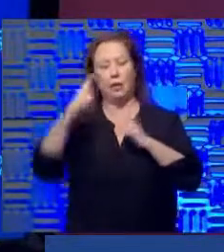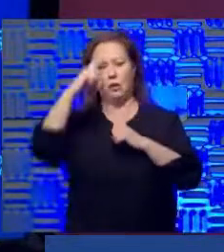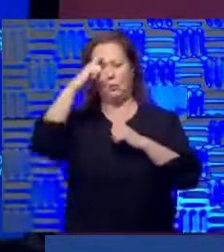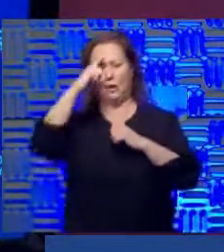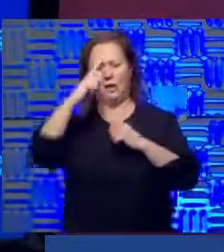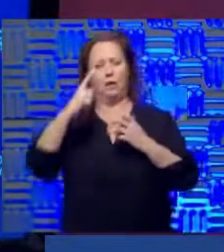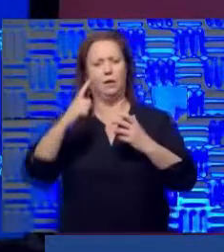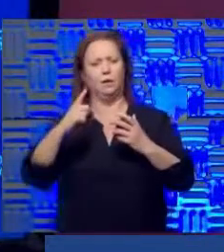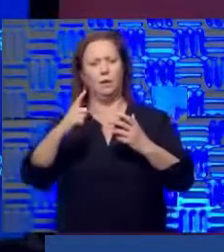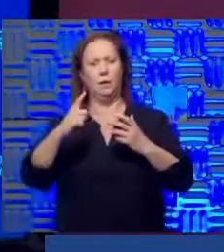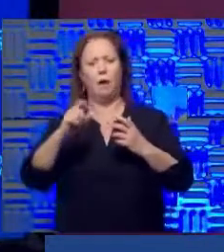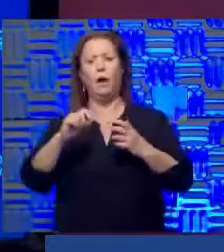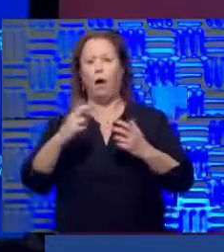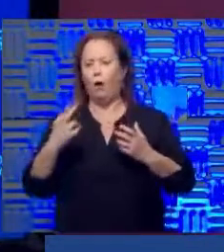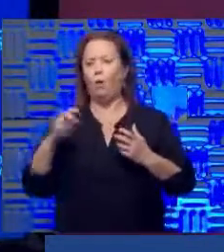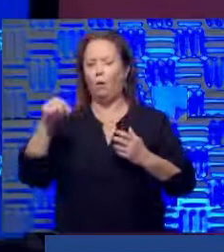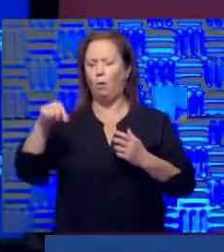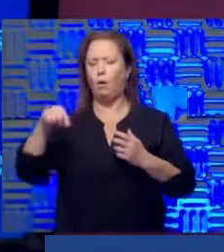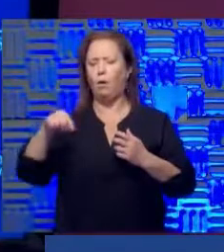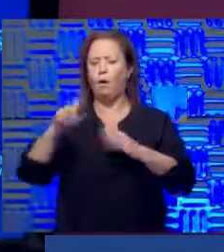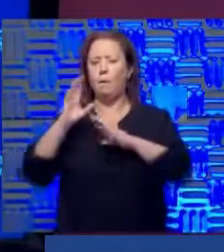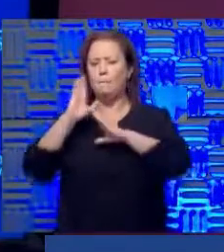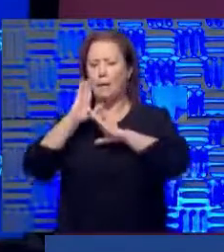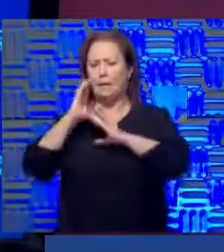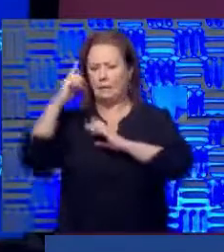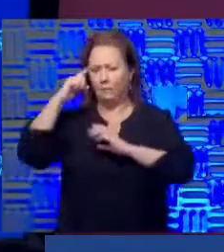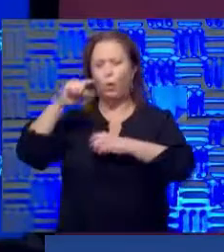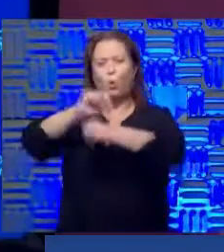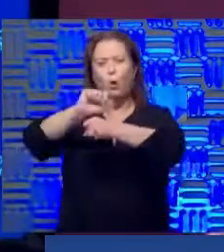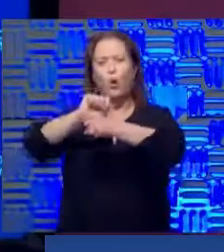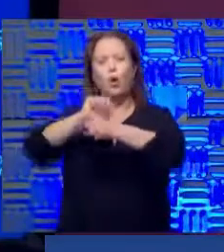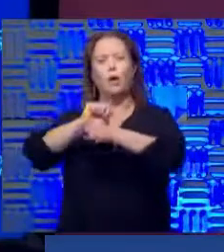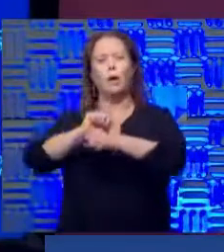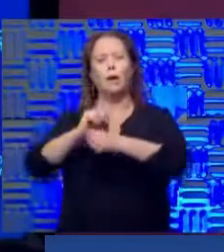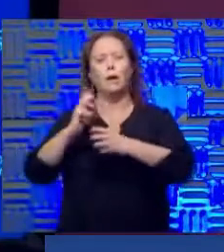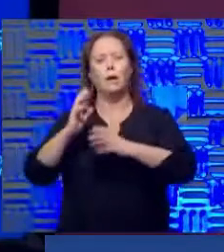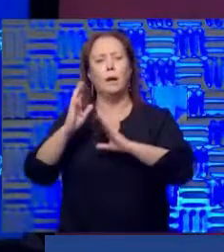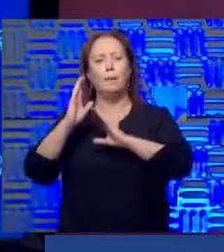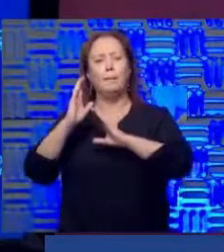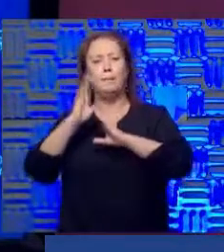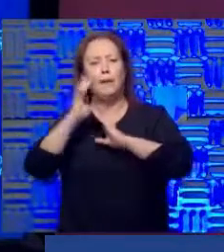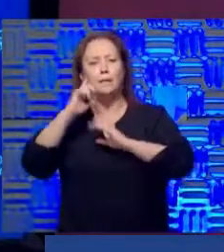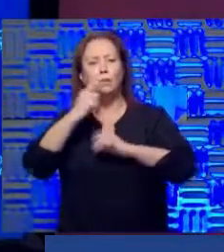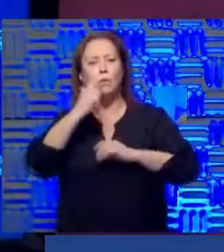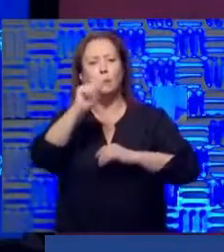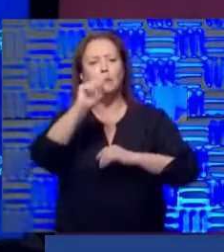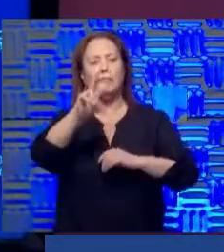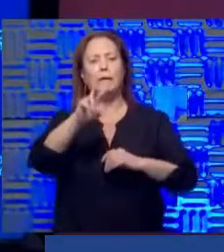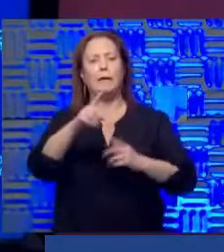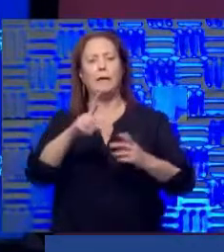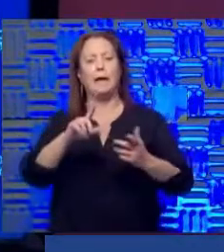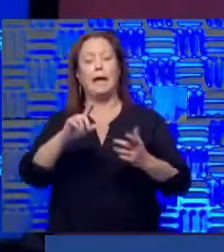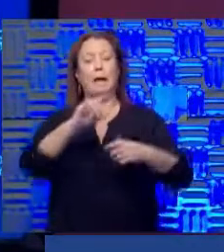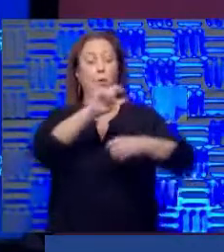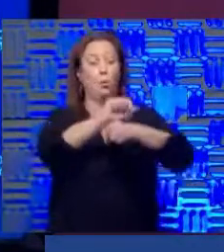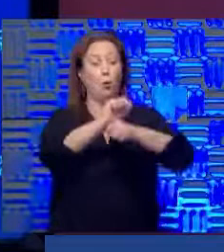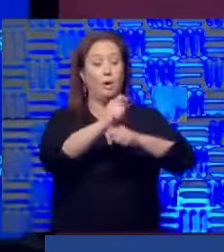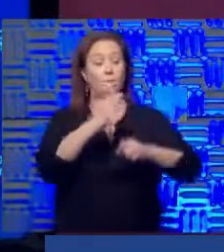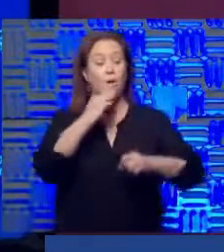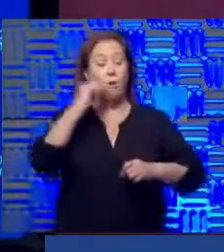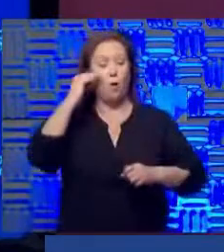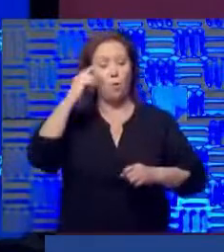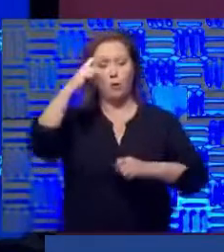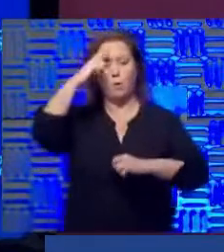thinks, oh, we're here in that place. This is what we do. And as we've now shifted to working from home, you're doing that from your bed. Now your brain is